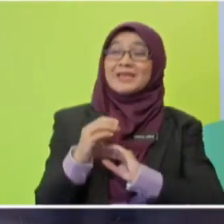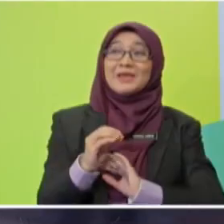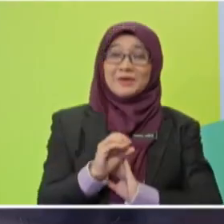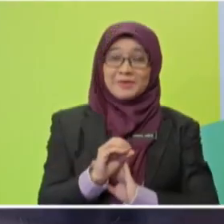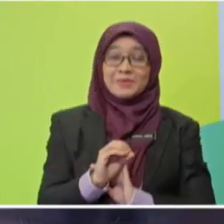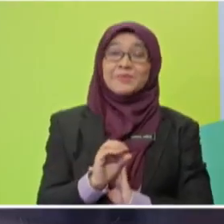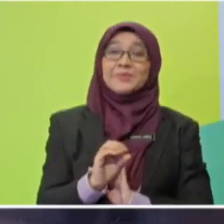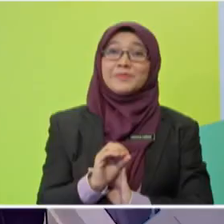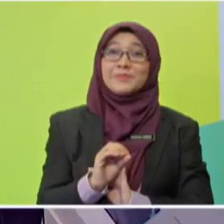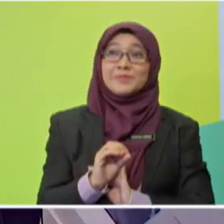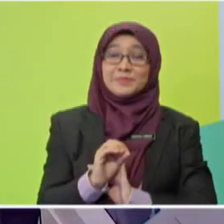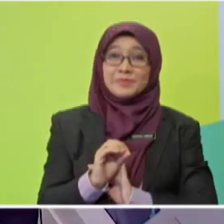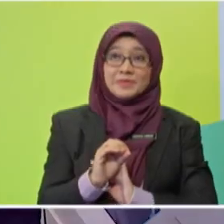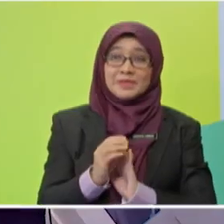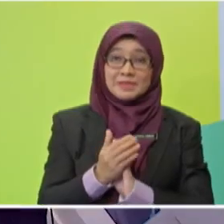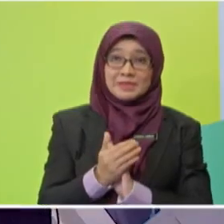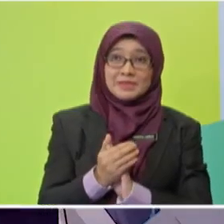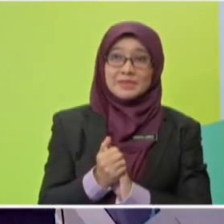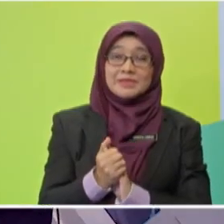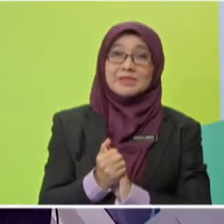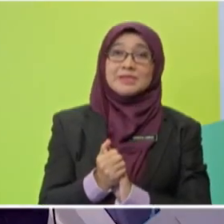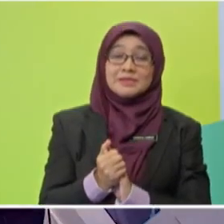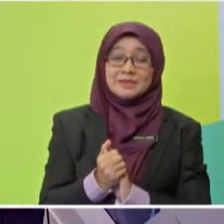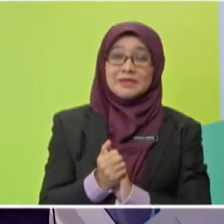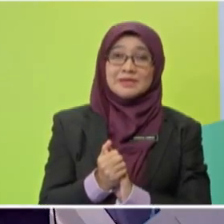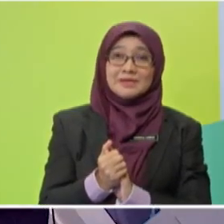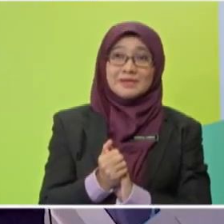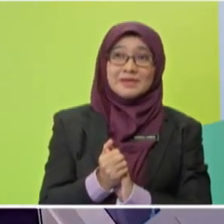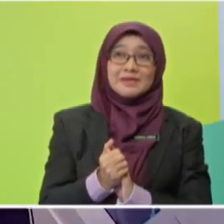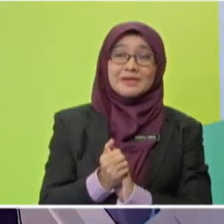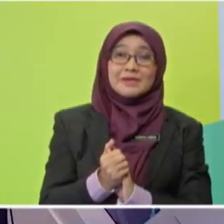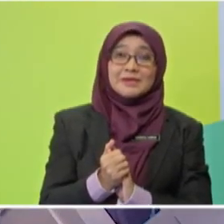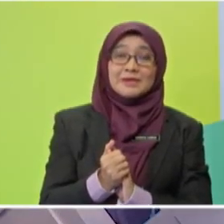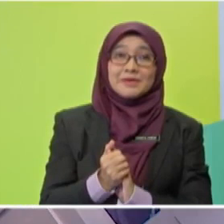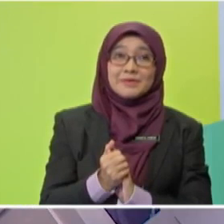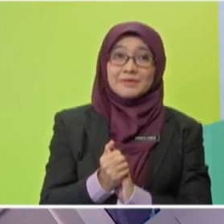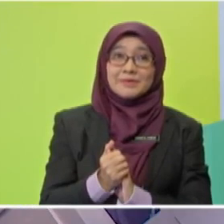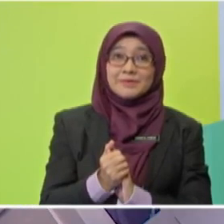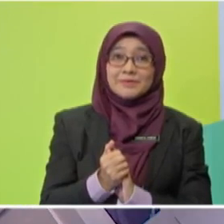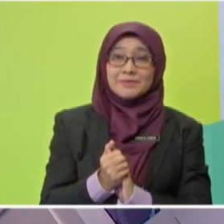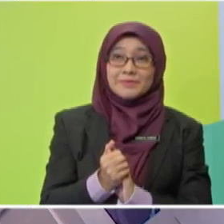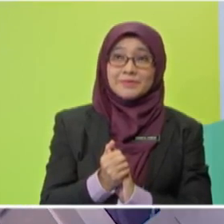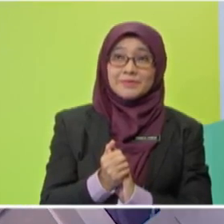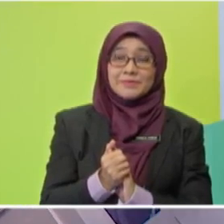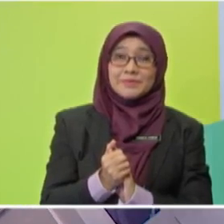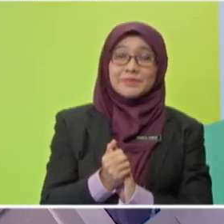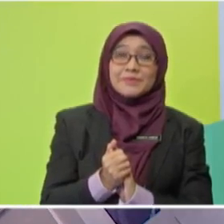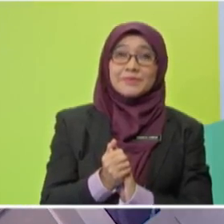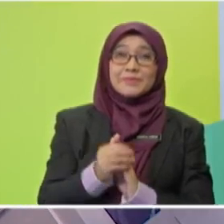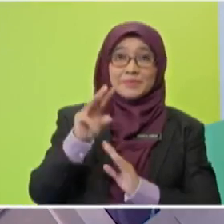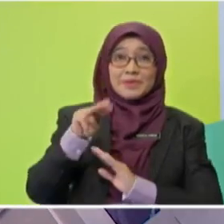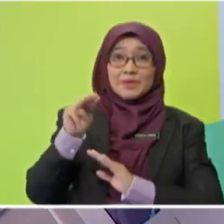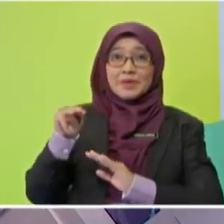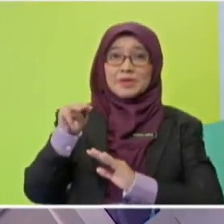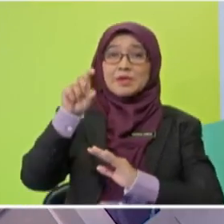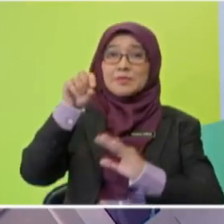I would like to say that today's lesson is going to be contextual. Okay. Oh, that's So perfect. students out there, you have to be more concentrate.